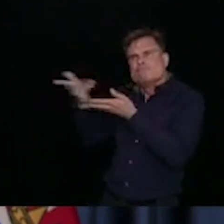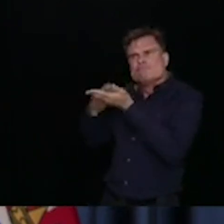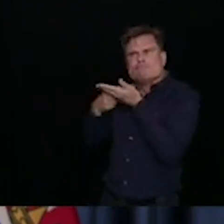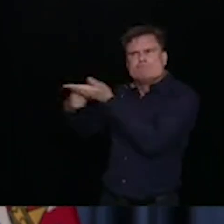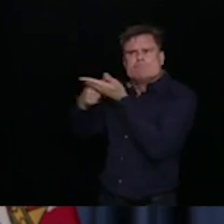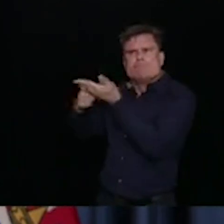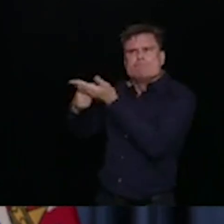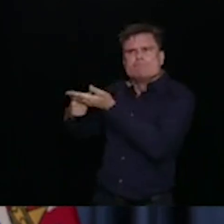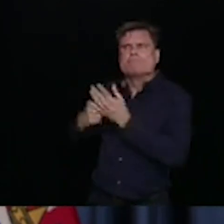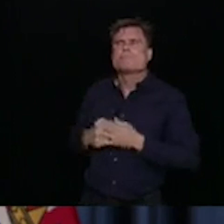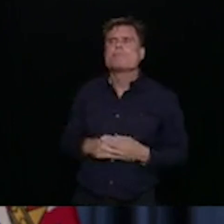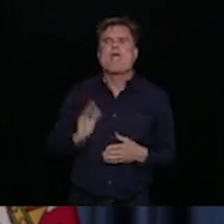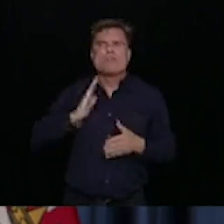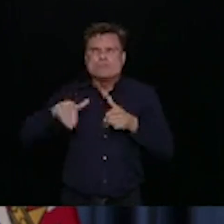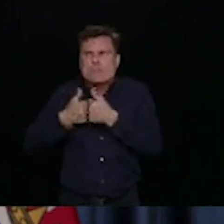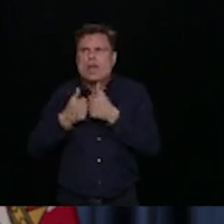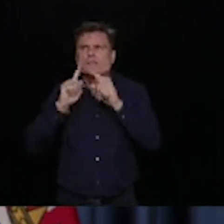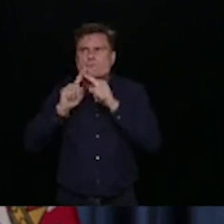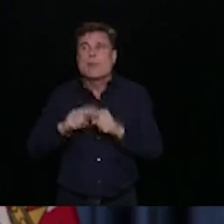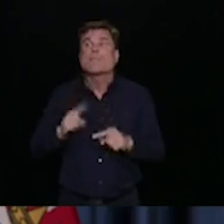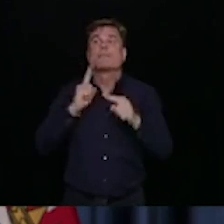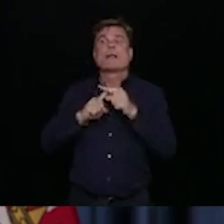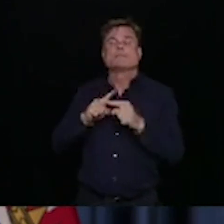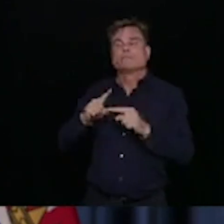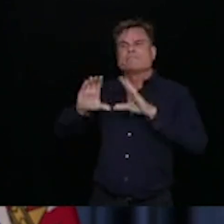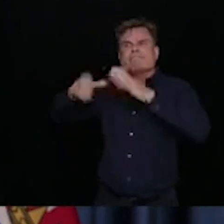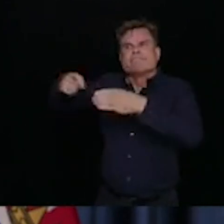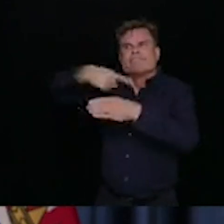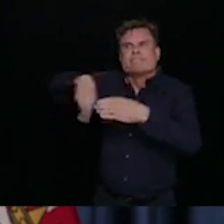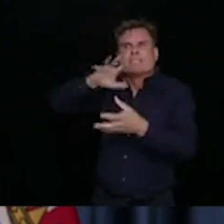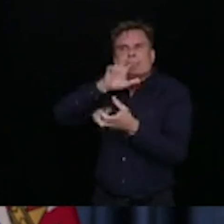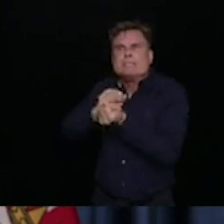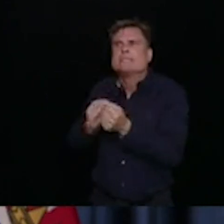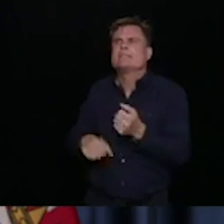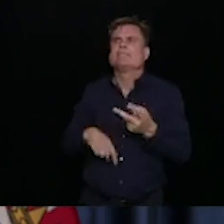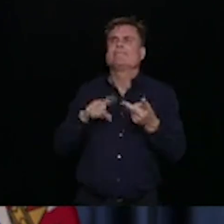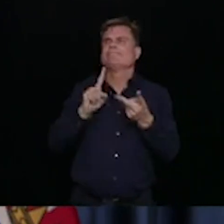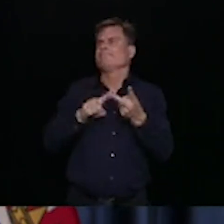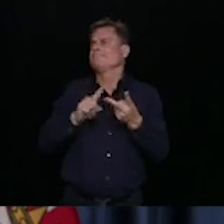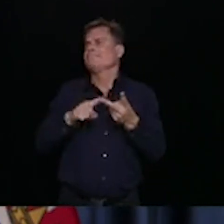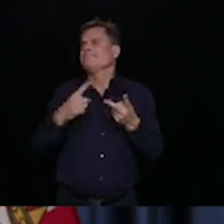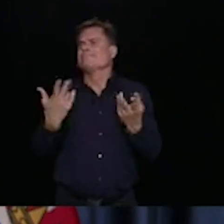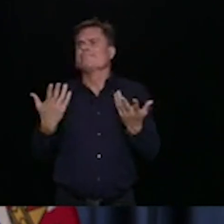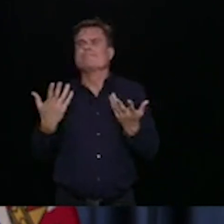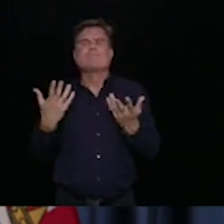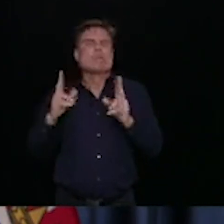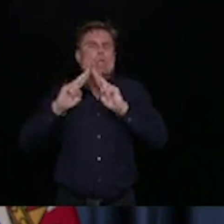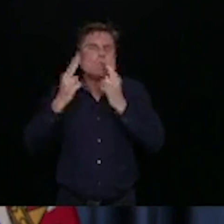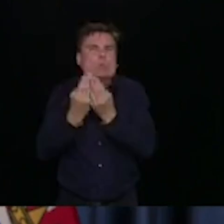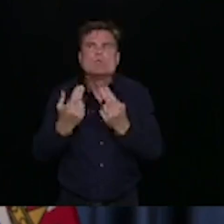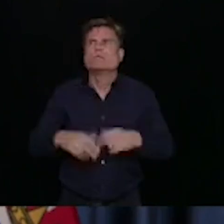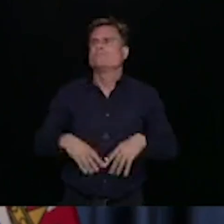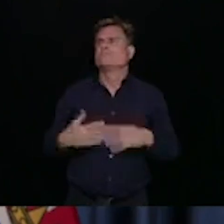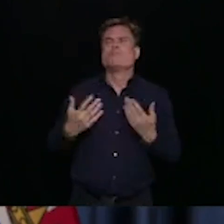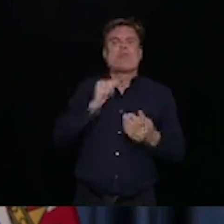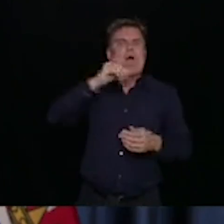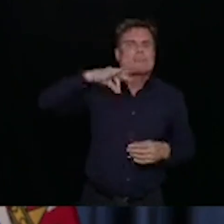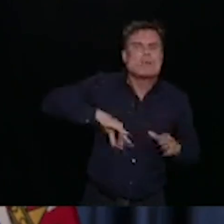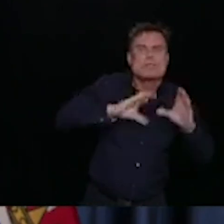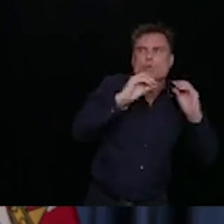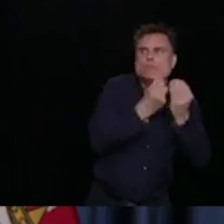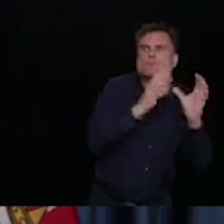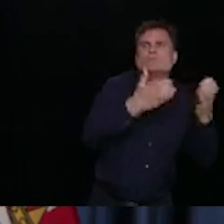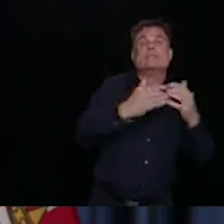I also meet with my Economic Recovery Task Force, which is business leaders, labor leaders, not-for-profit representatives, and Indigenous